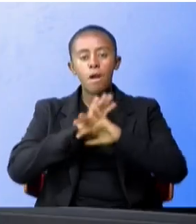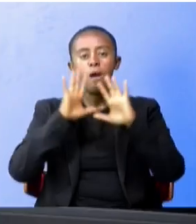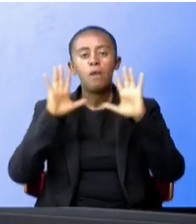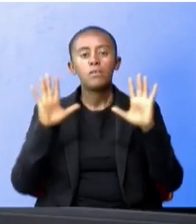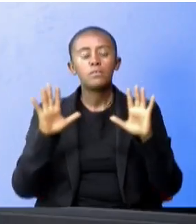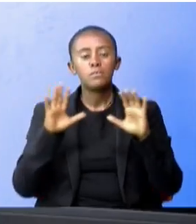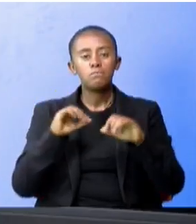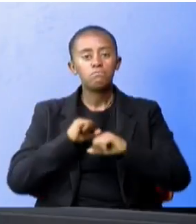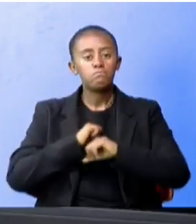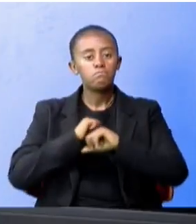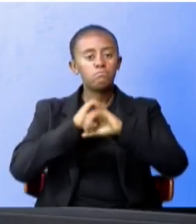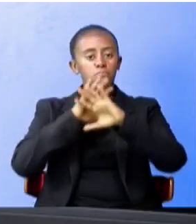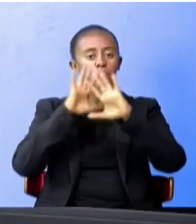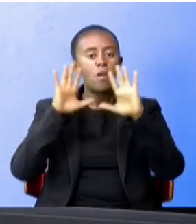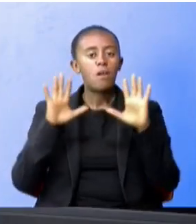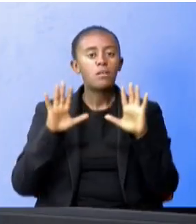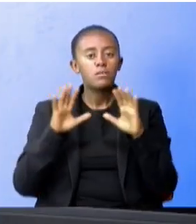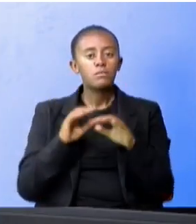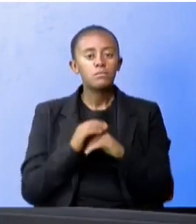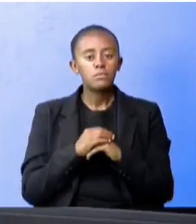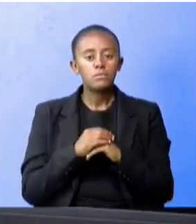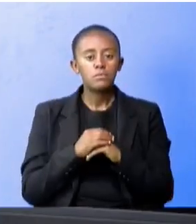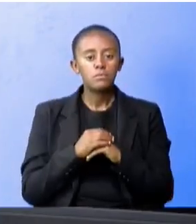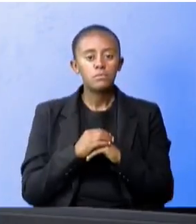and we have smart,